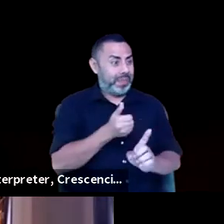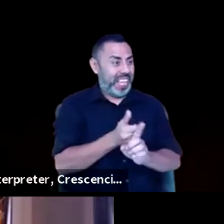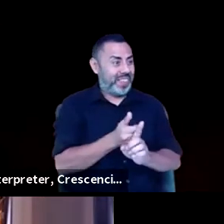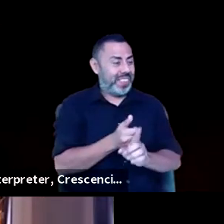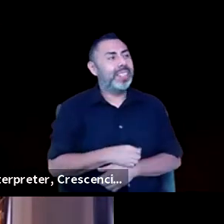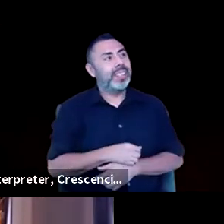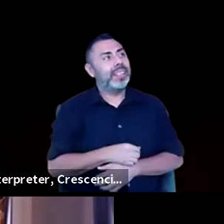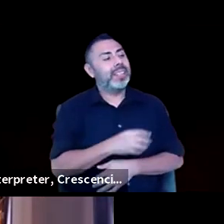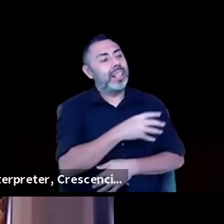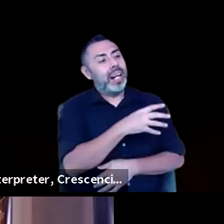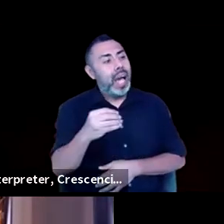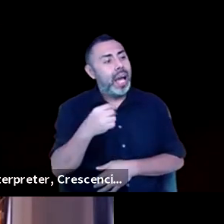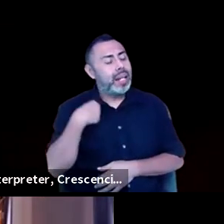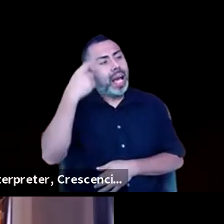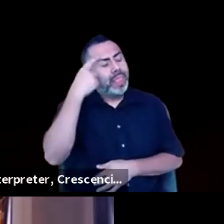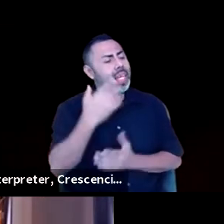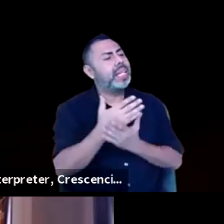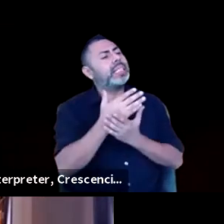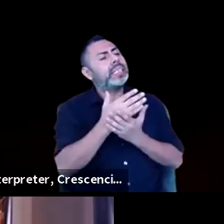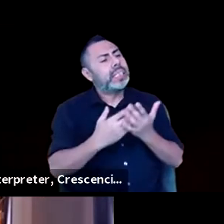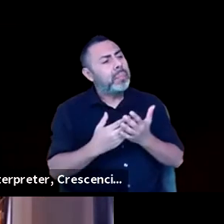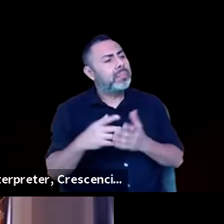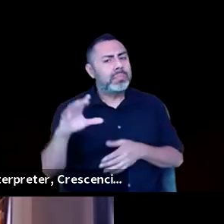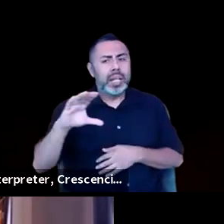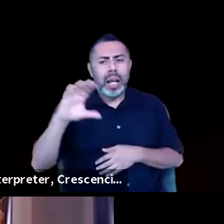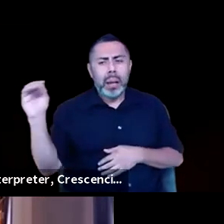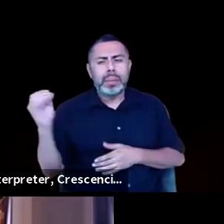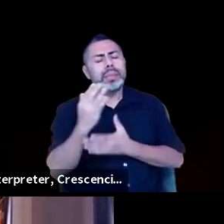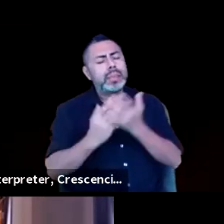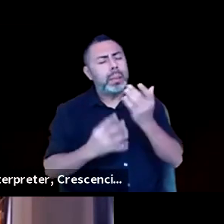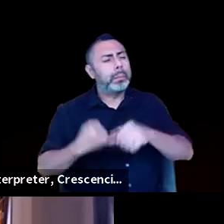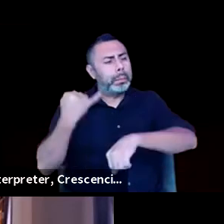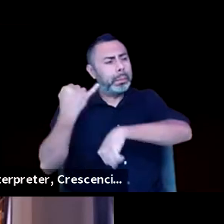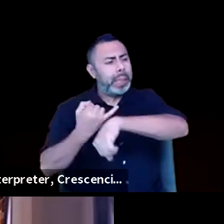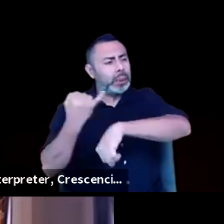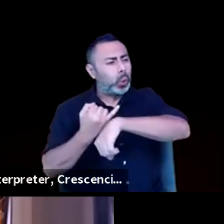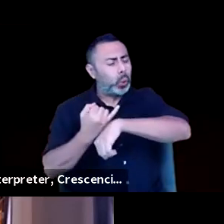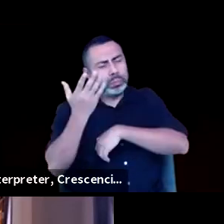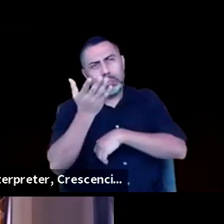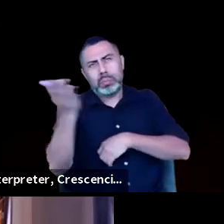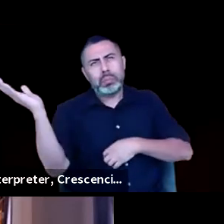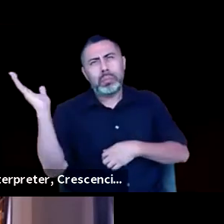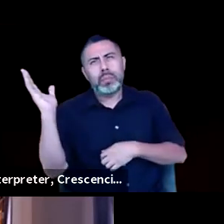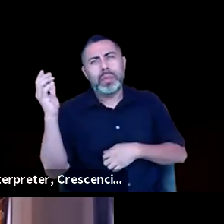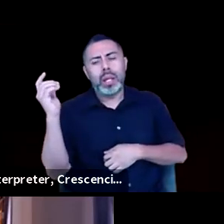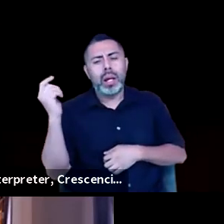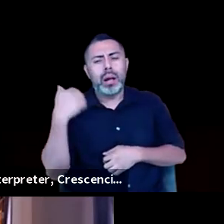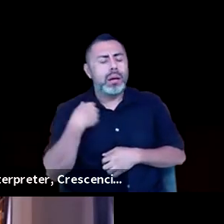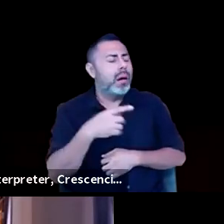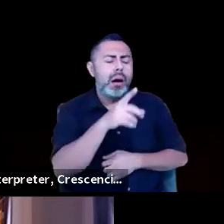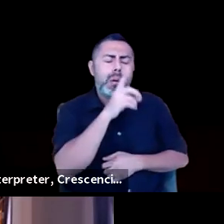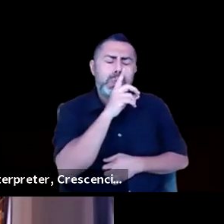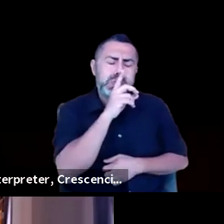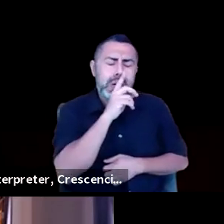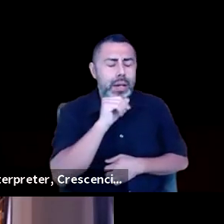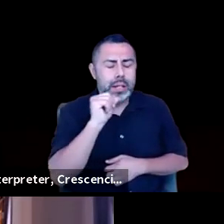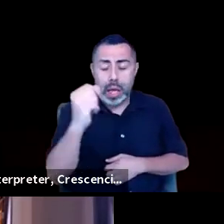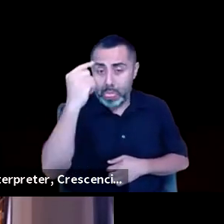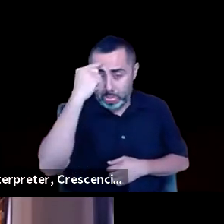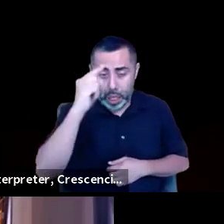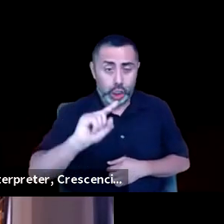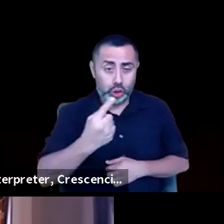I think that there are some institutions who have, I'm not even just thinking in theater terms,